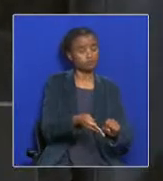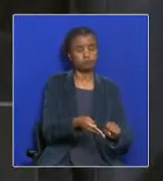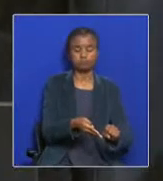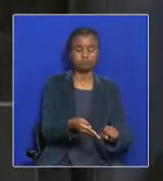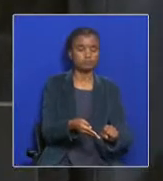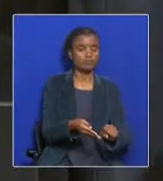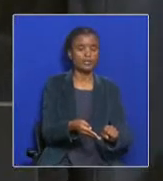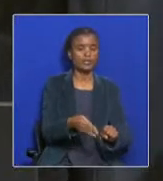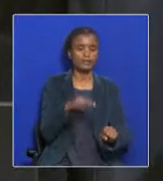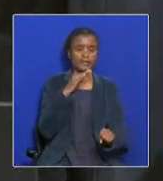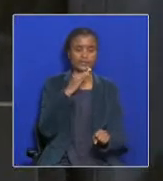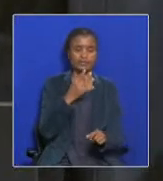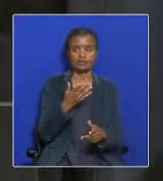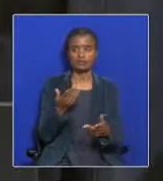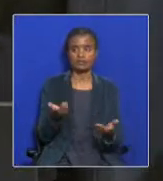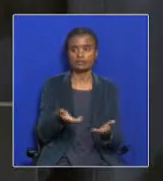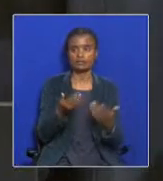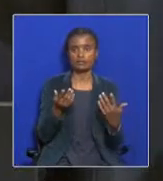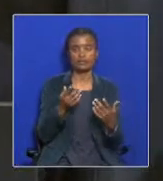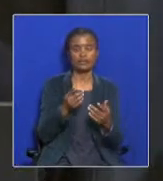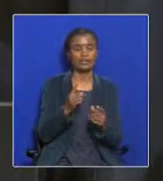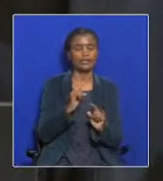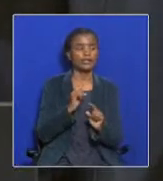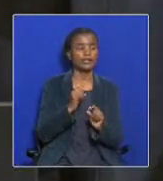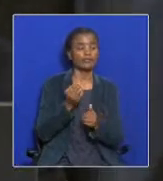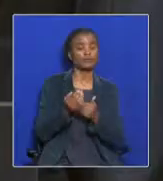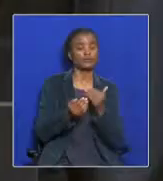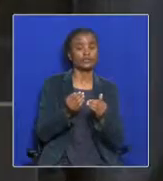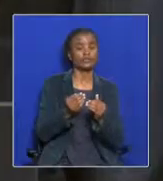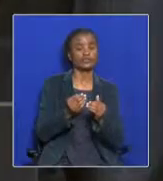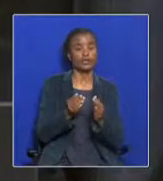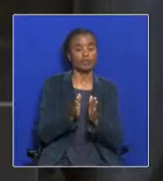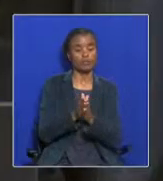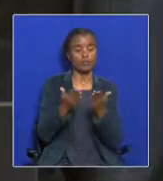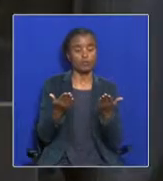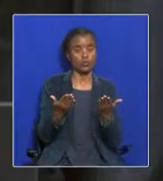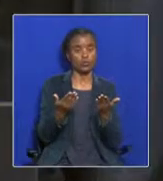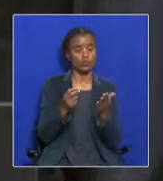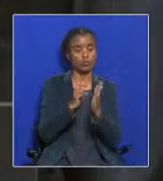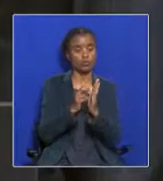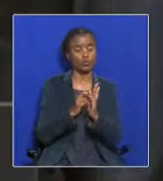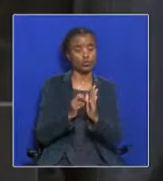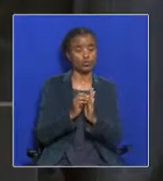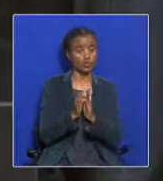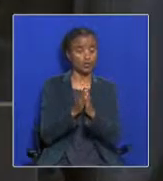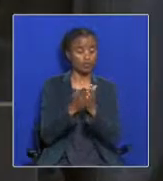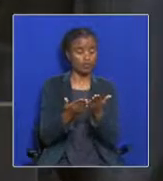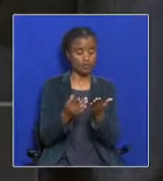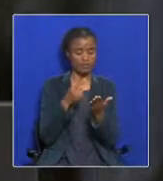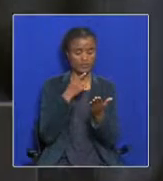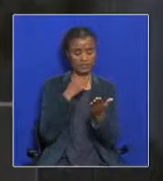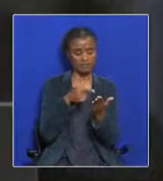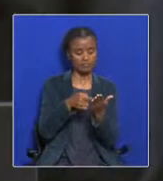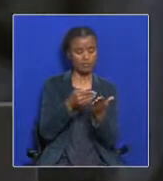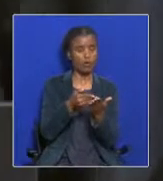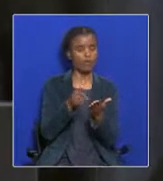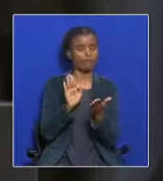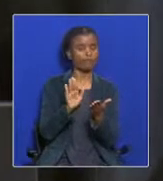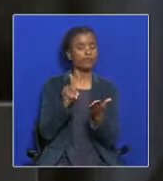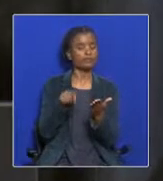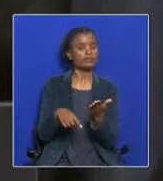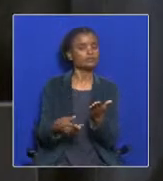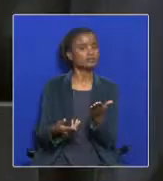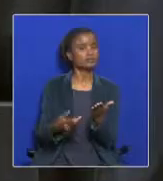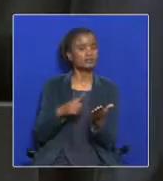the procedure manual or wherever it is, in the protocol, should be done away with, because then it will avoid